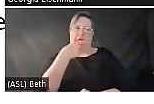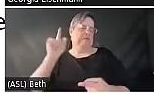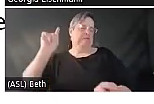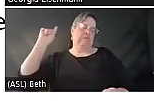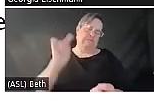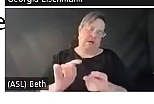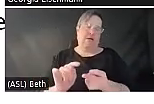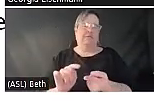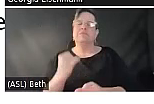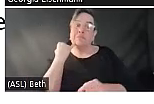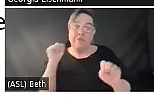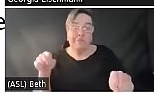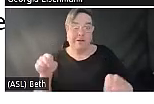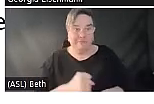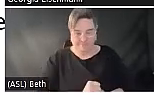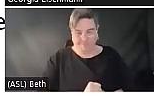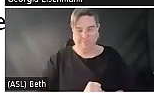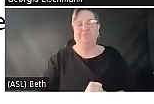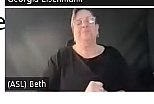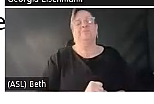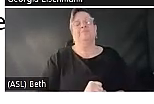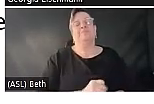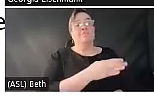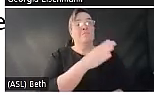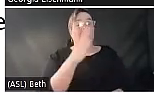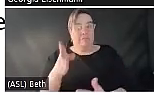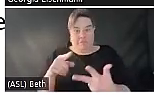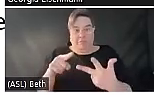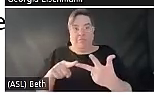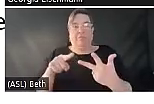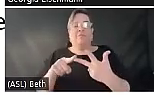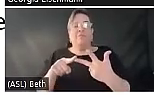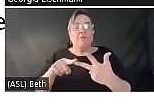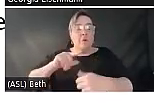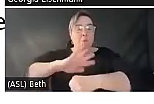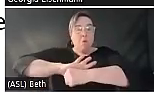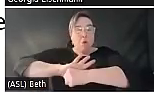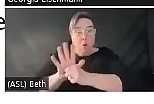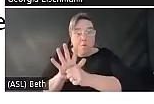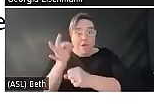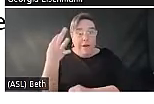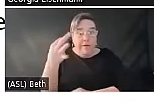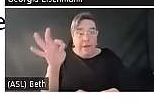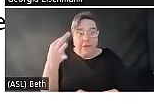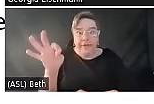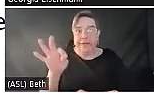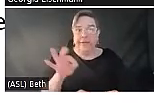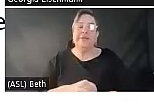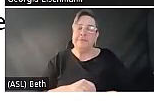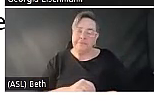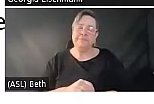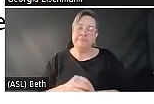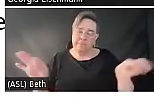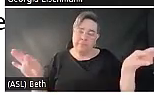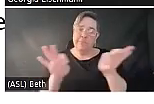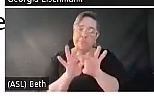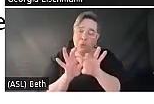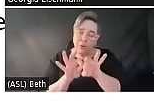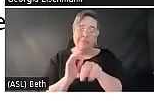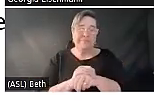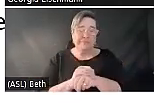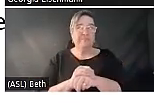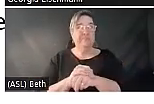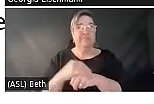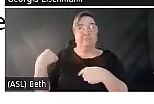And then I thought we would touch on COVID-19. Obviously, this is, important. It's a persistent infection that we've now known about